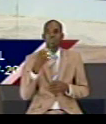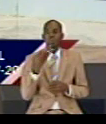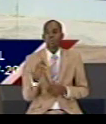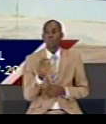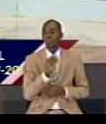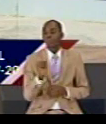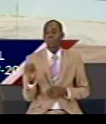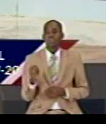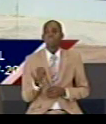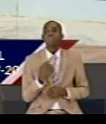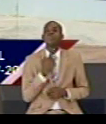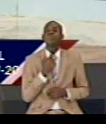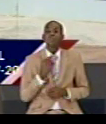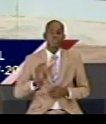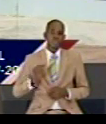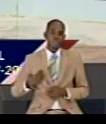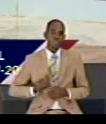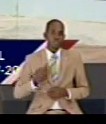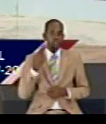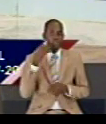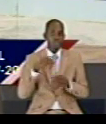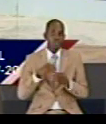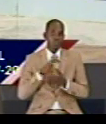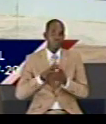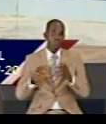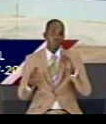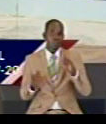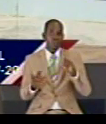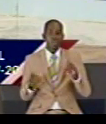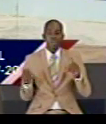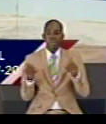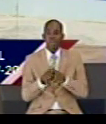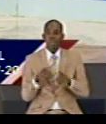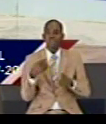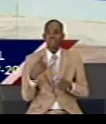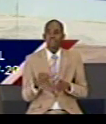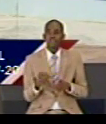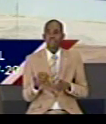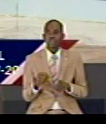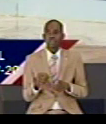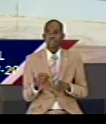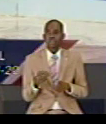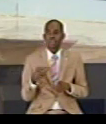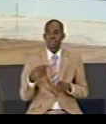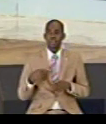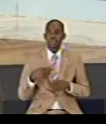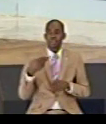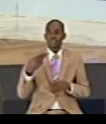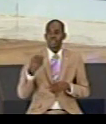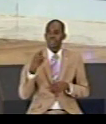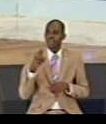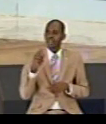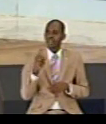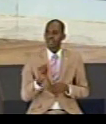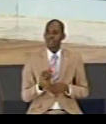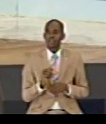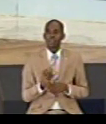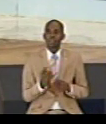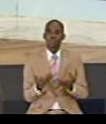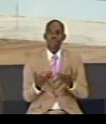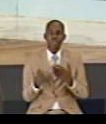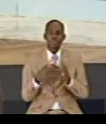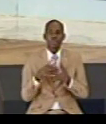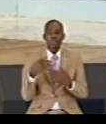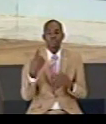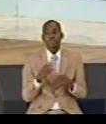It says in verse 1, as the hart panteth after the water brooks, so panteth